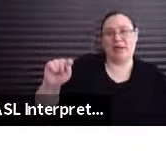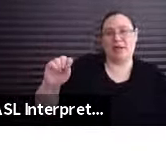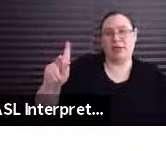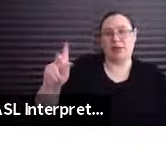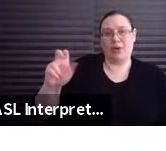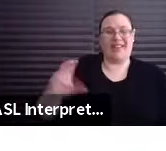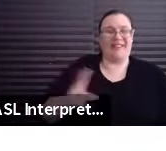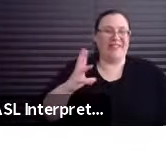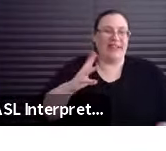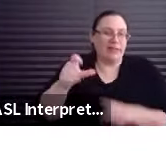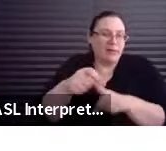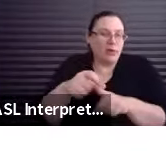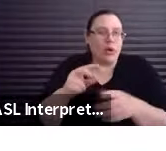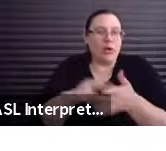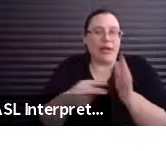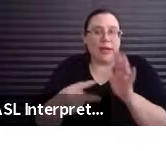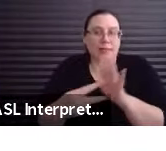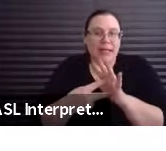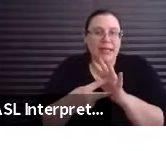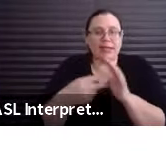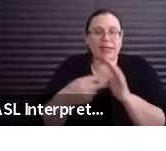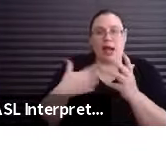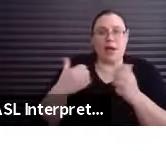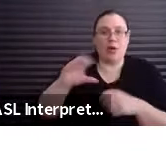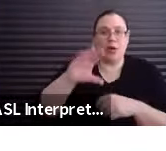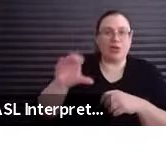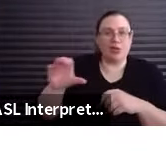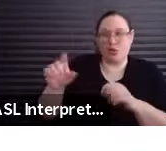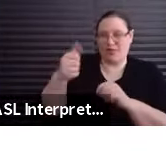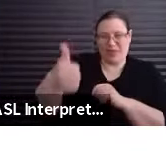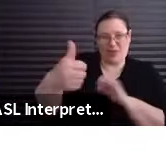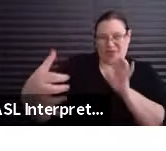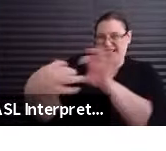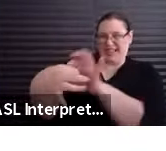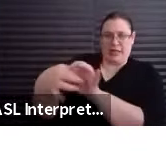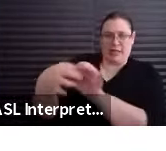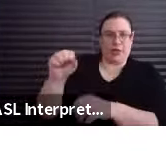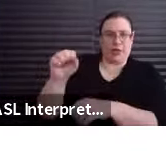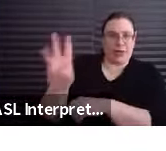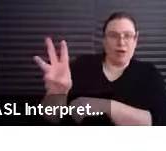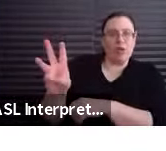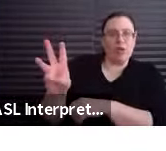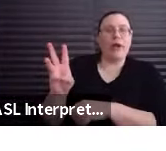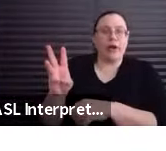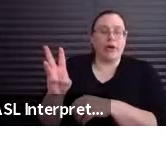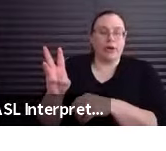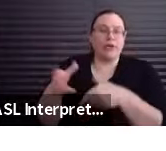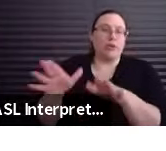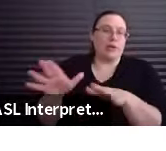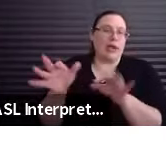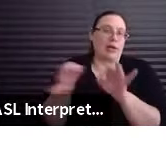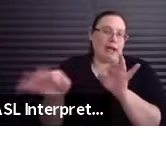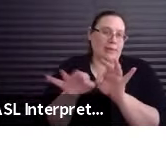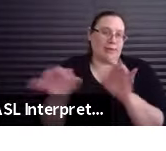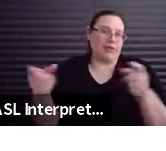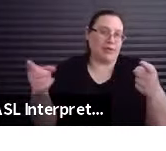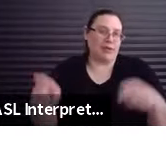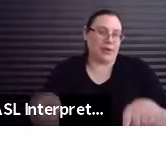saying I want Zoom to connect to that software to enable the closed captioning to